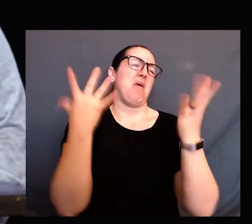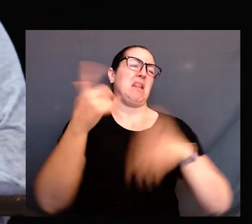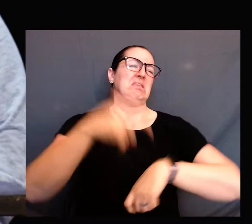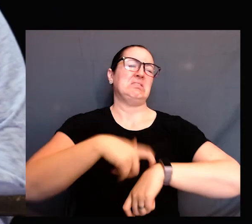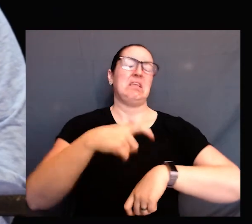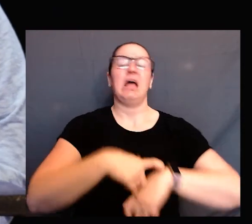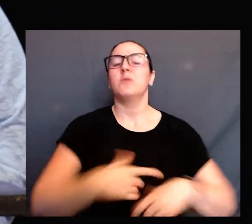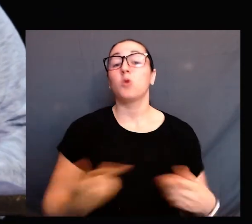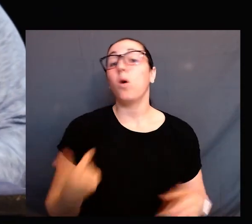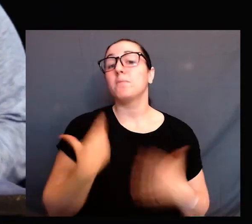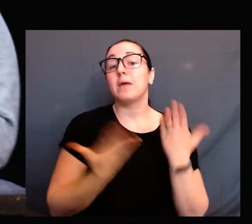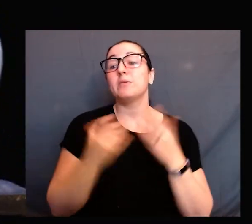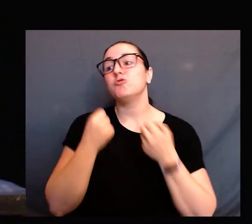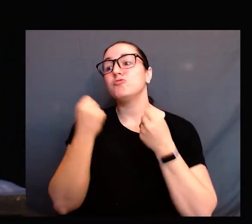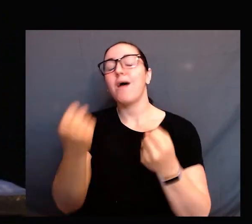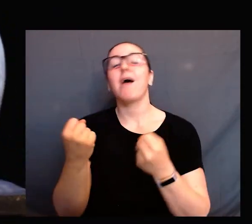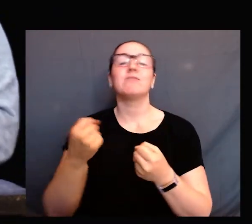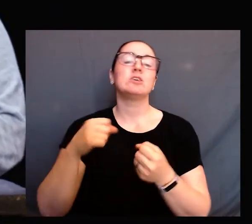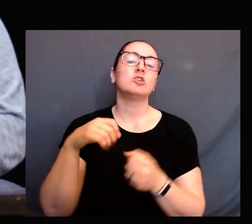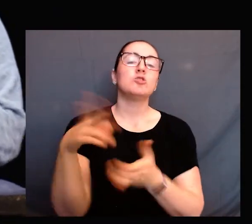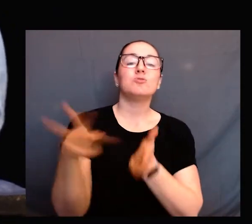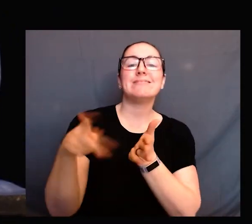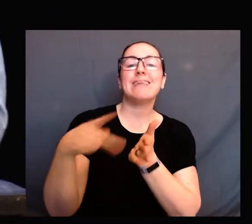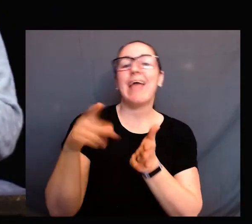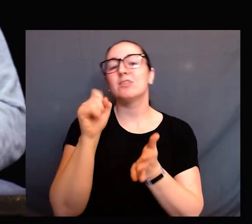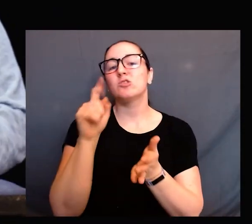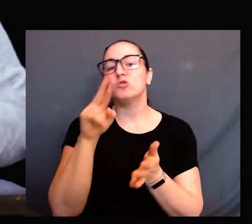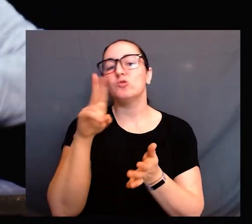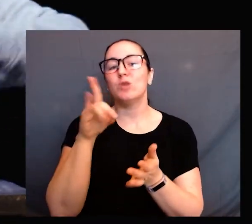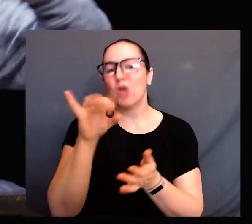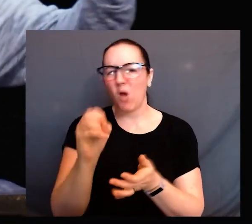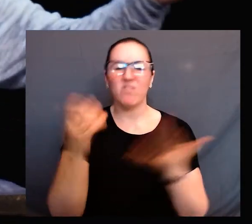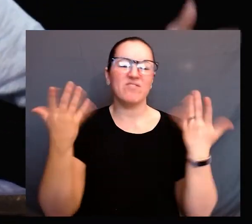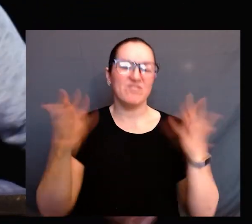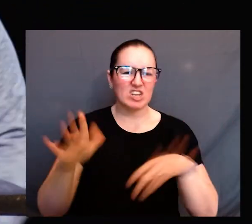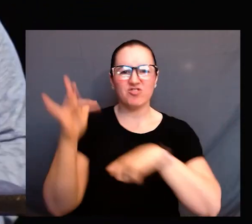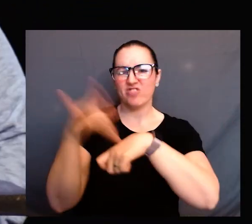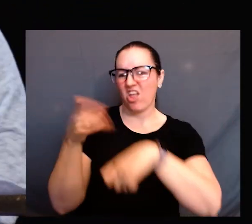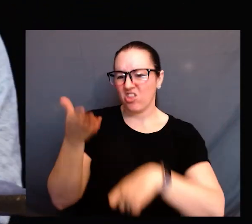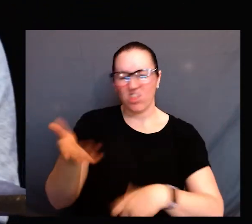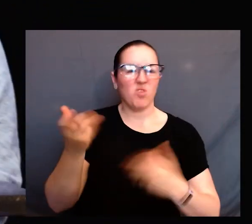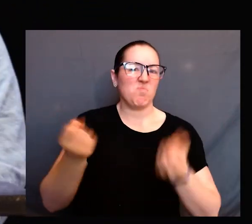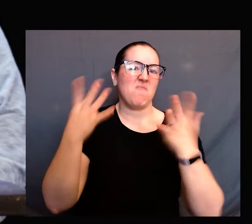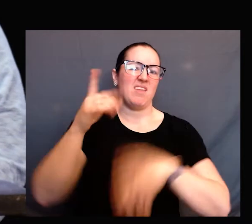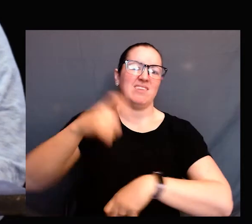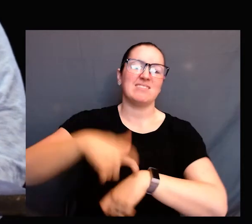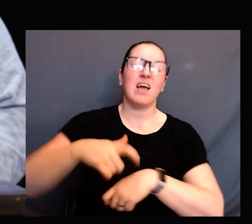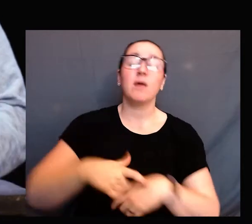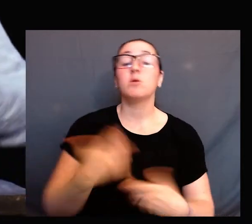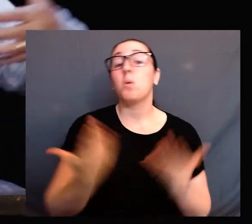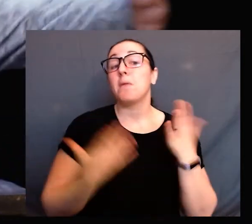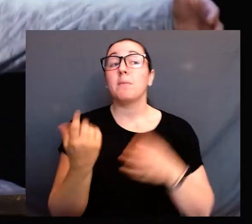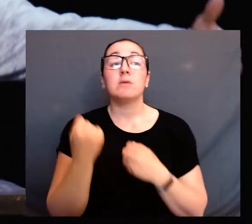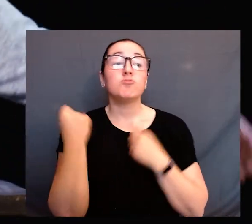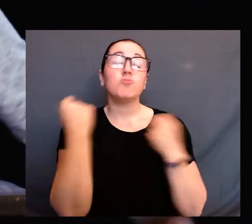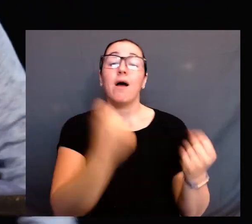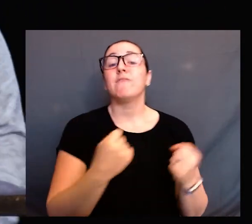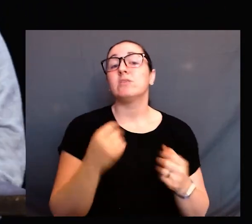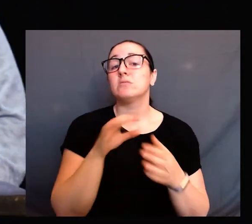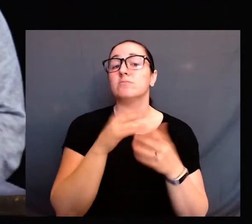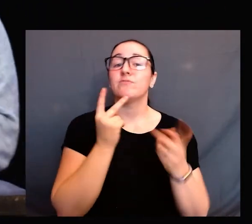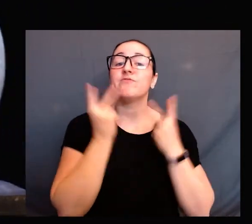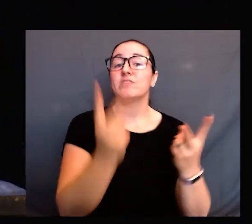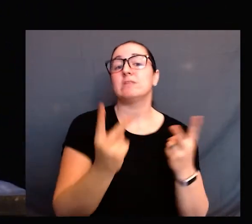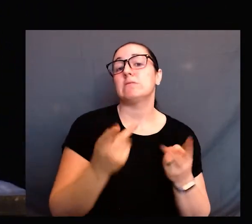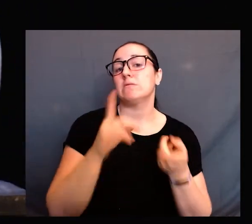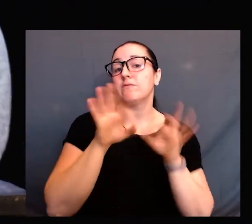1,000 times, or we're going to her dance studio where she dances and been there hundreds of times, and maybe we're going to visit relatives,